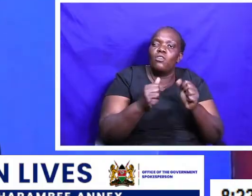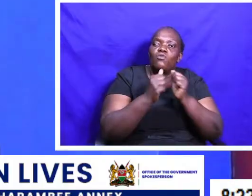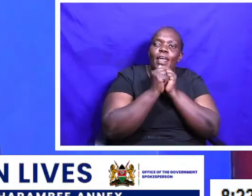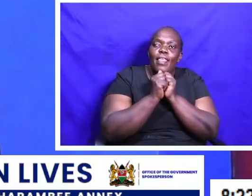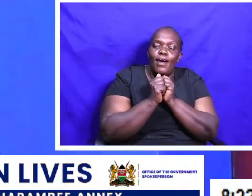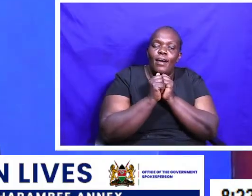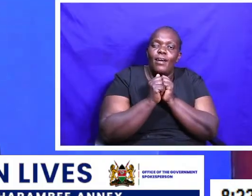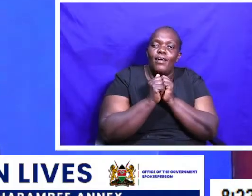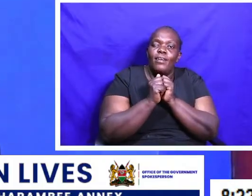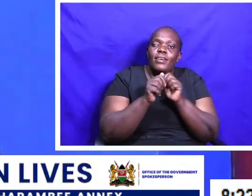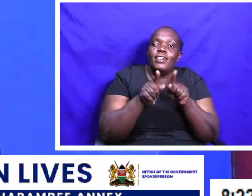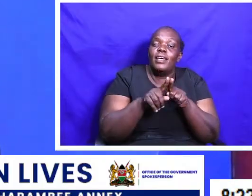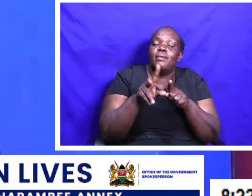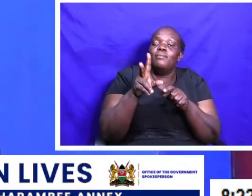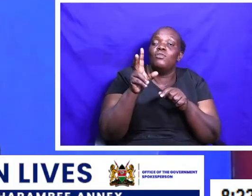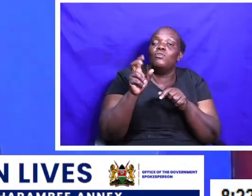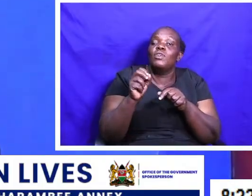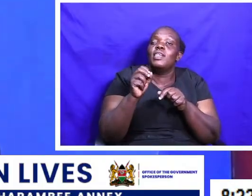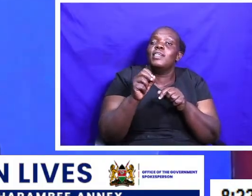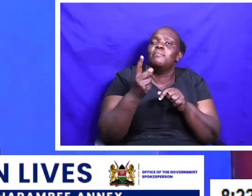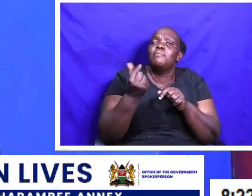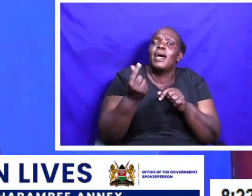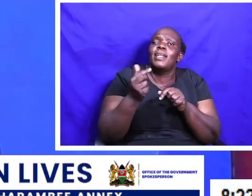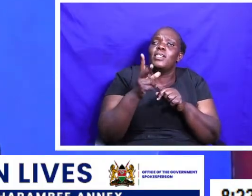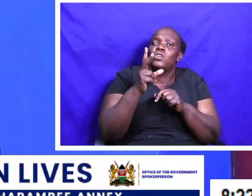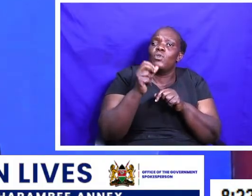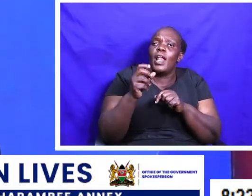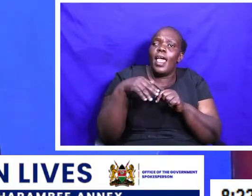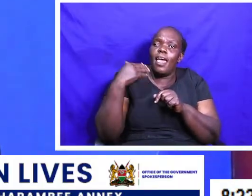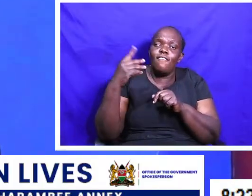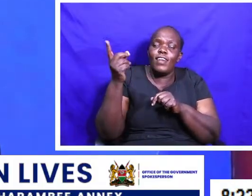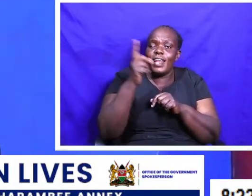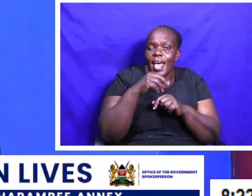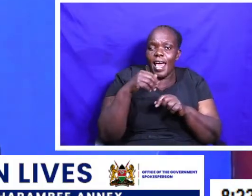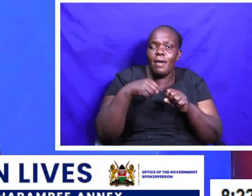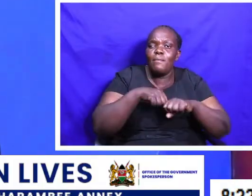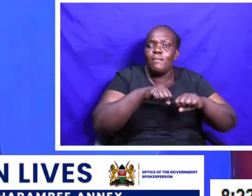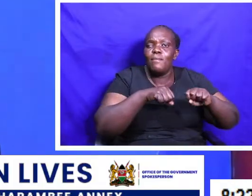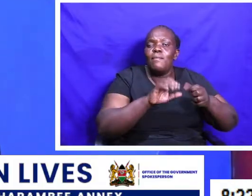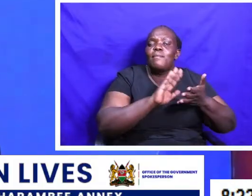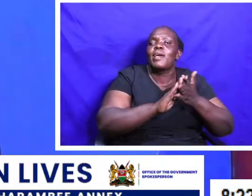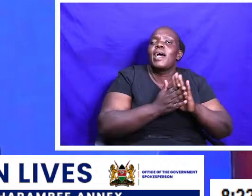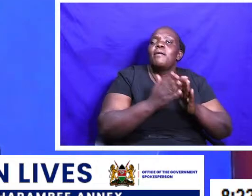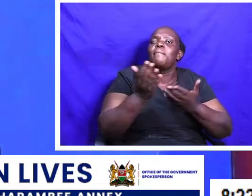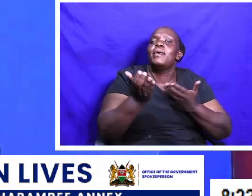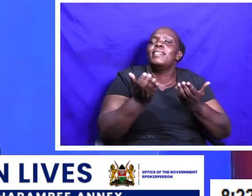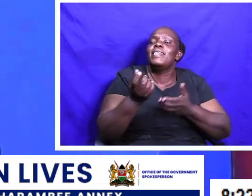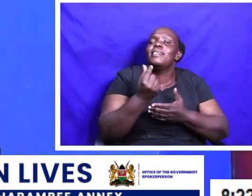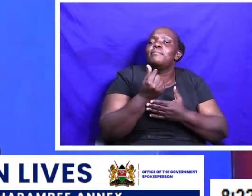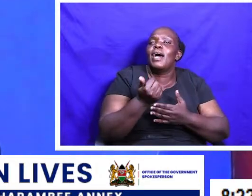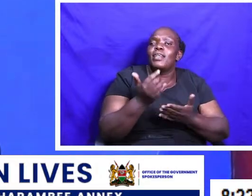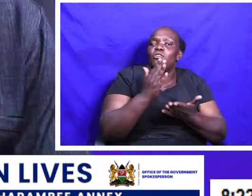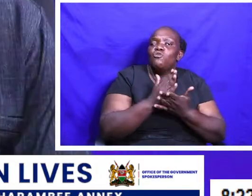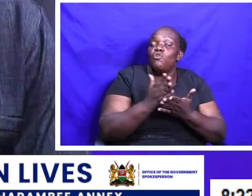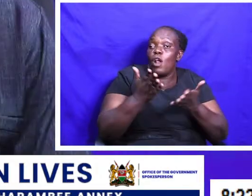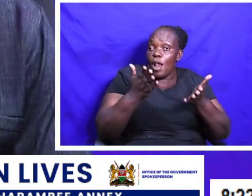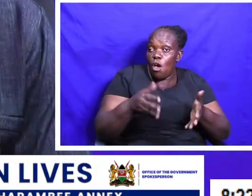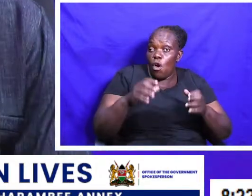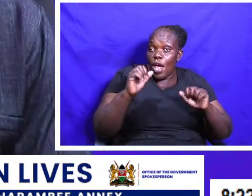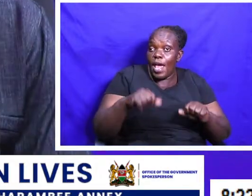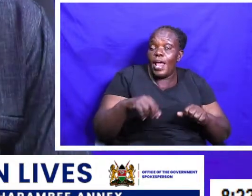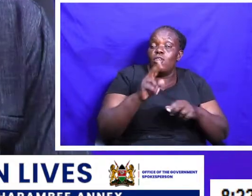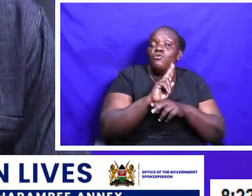then even 20 shillings a day from all of them becomes a very serious money. That we could